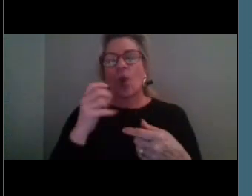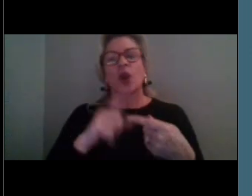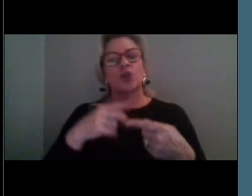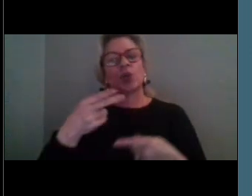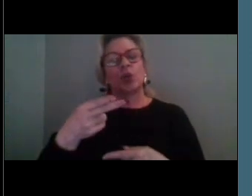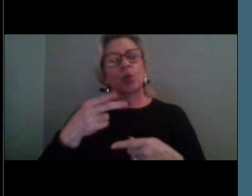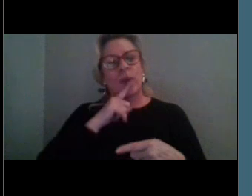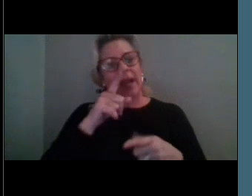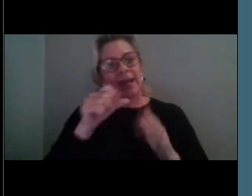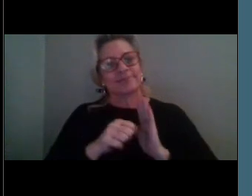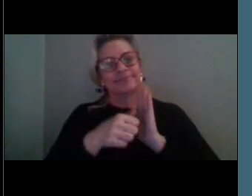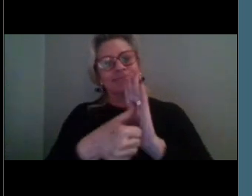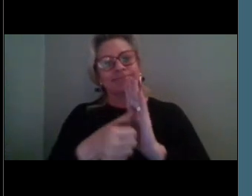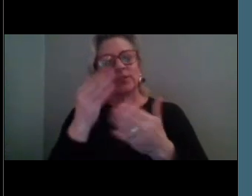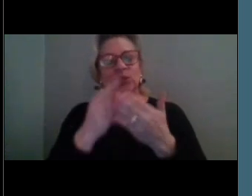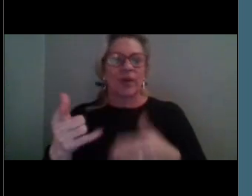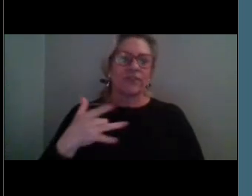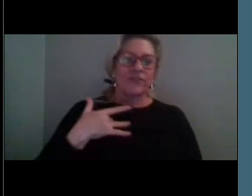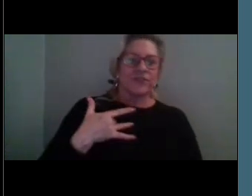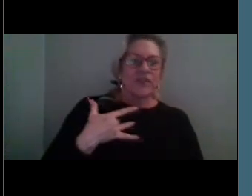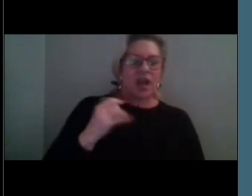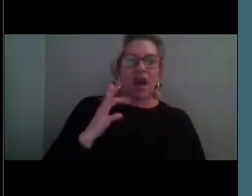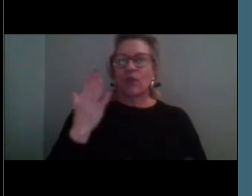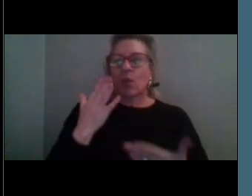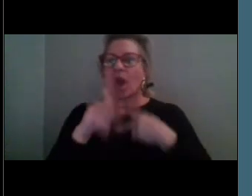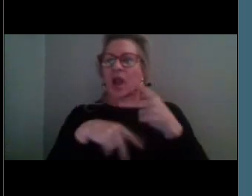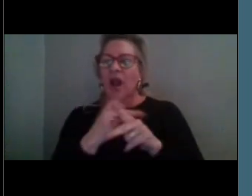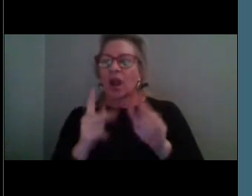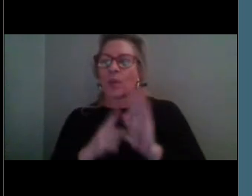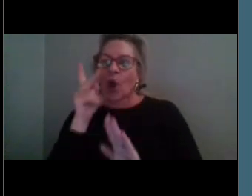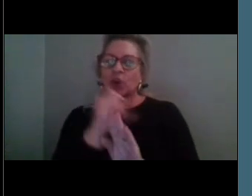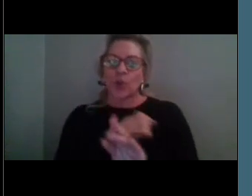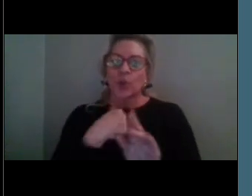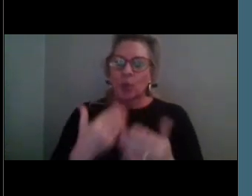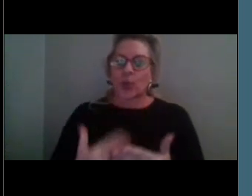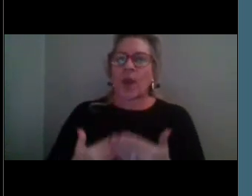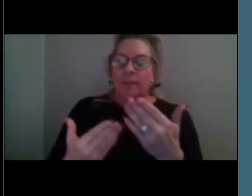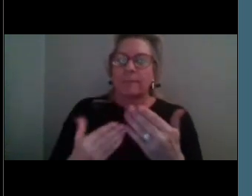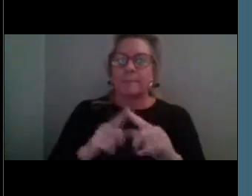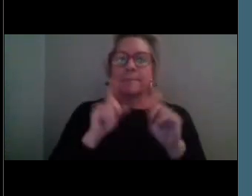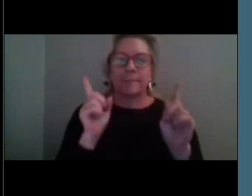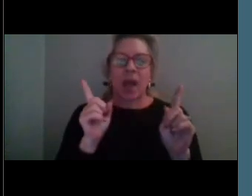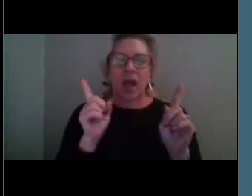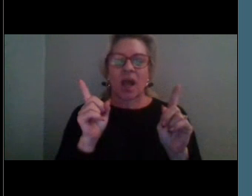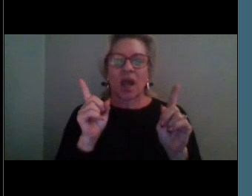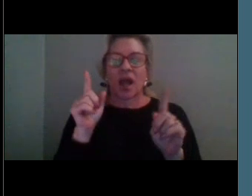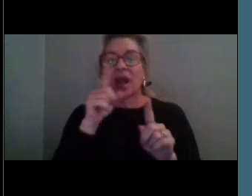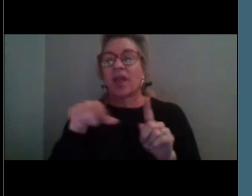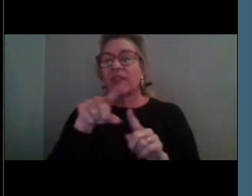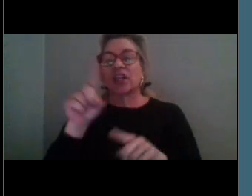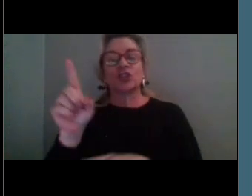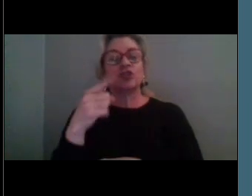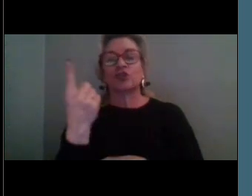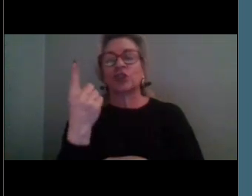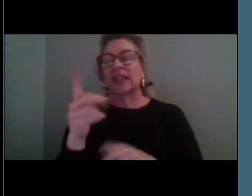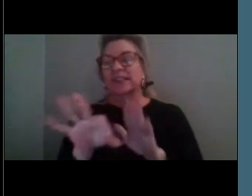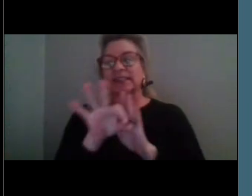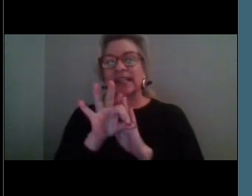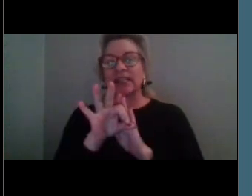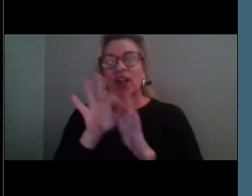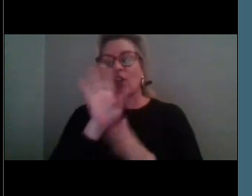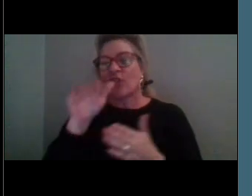them just so you could get a sense of the kinds of projects that we're recommending. But, you know, this is just a selection. They're